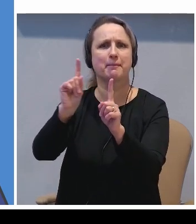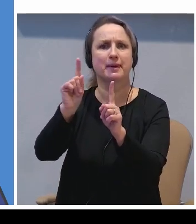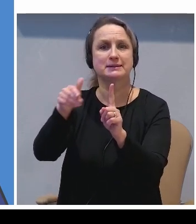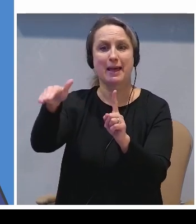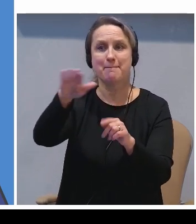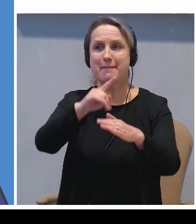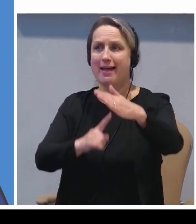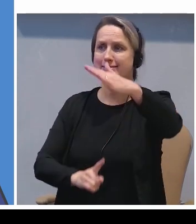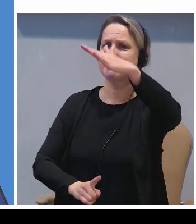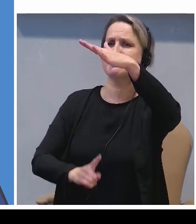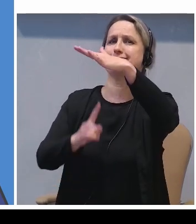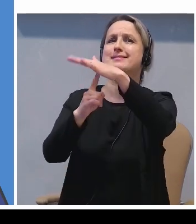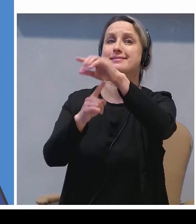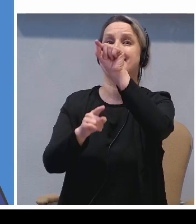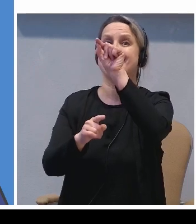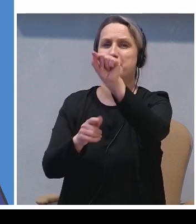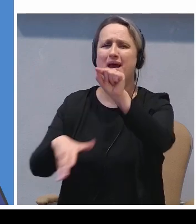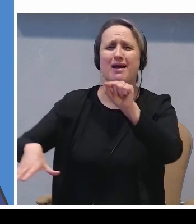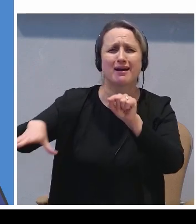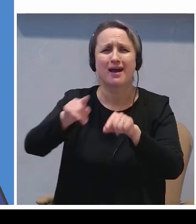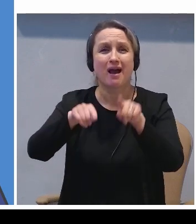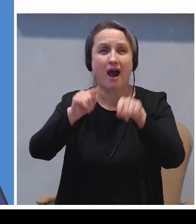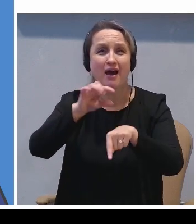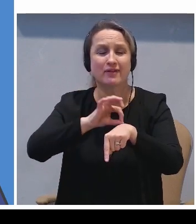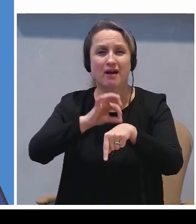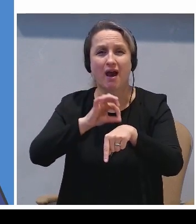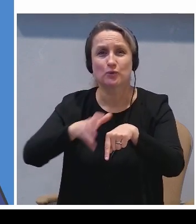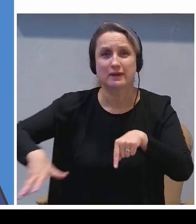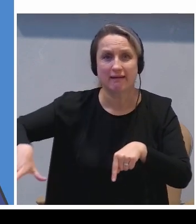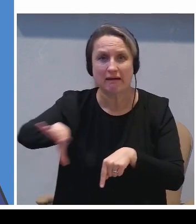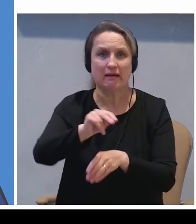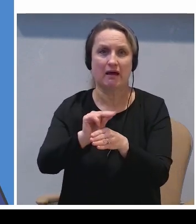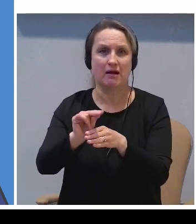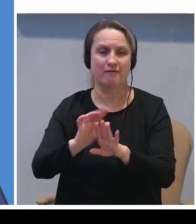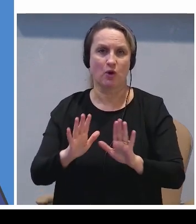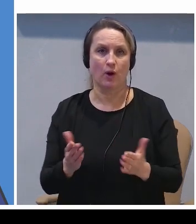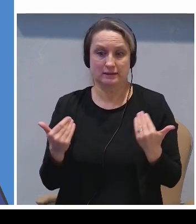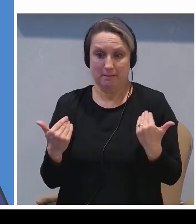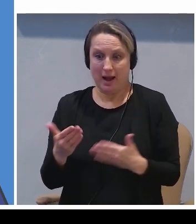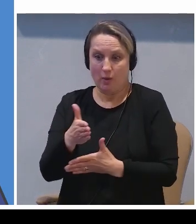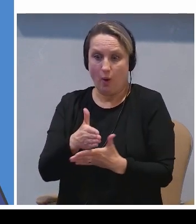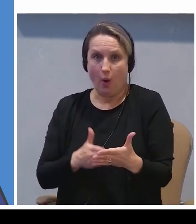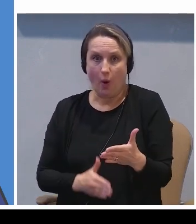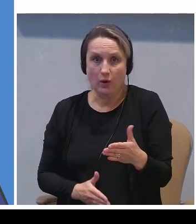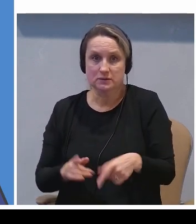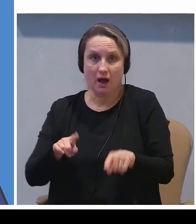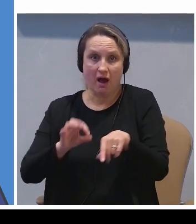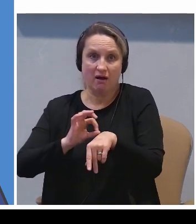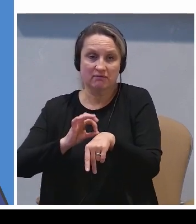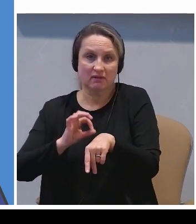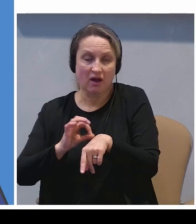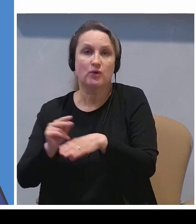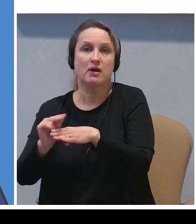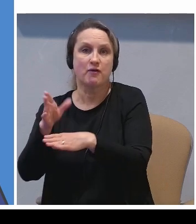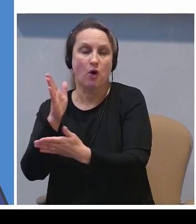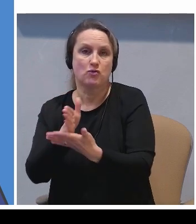health services. So harvikhaigustele that video talked raviviisid, about mitte ainult costs, osadele, and these new medicines have kus too need much oleks cost at the moment. But we also want kättesaadavad. to